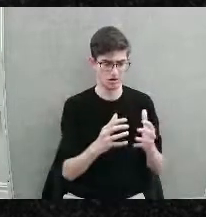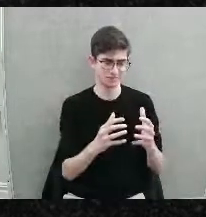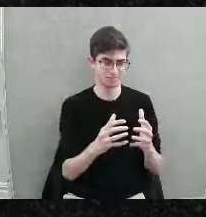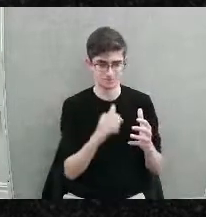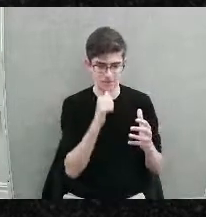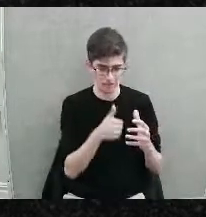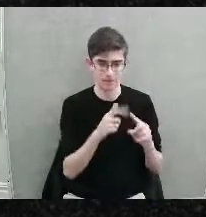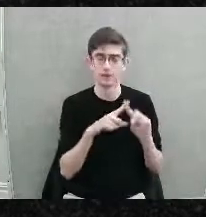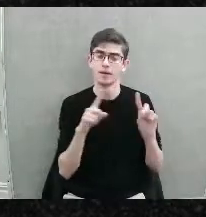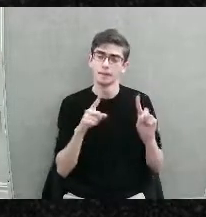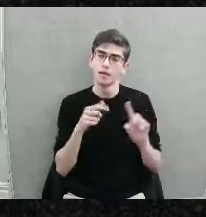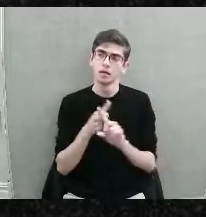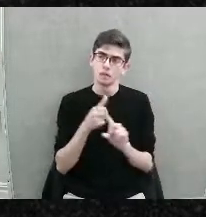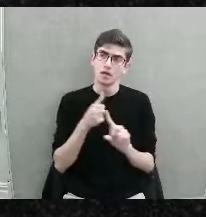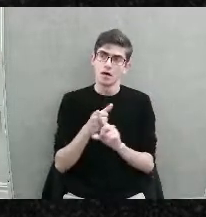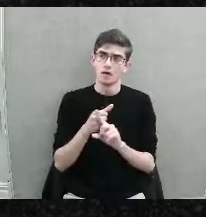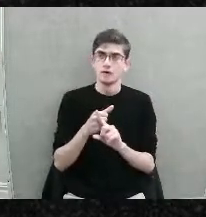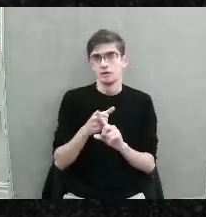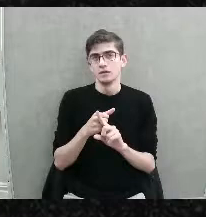like that, but he was